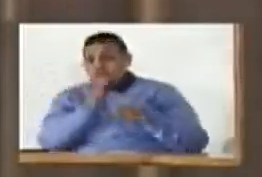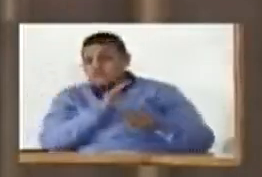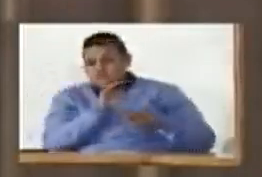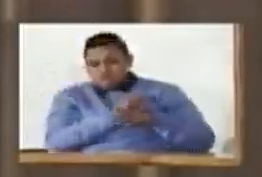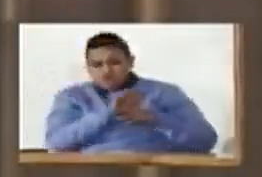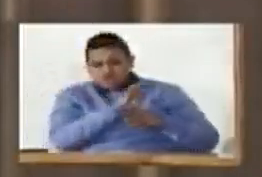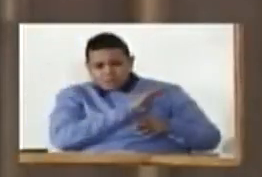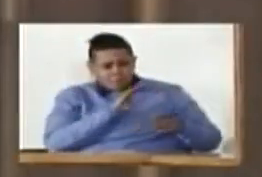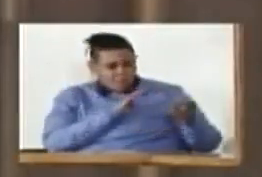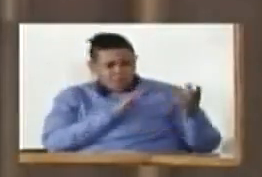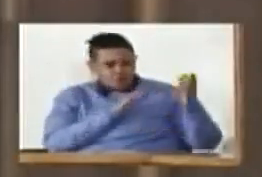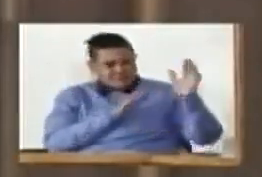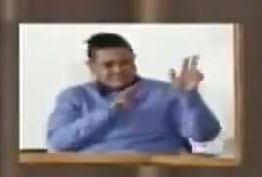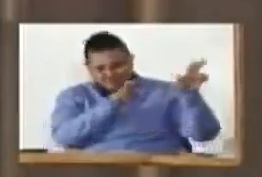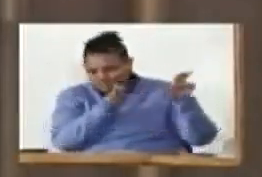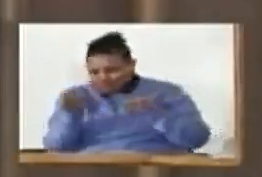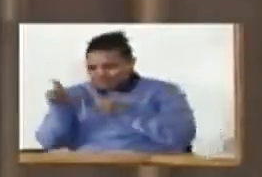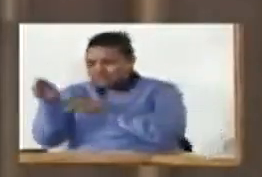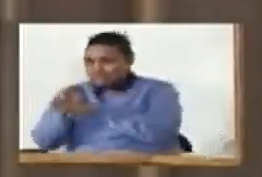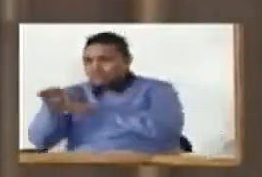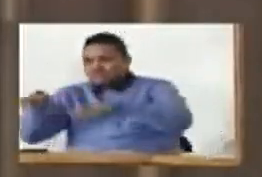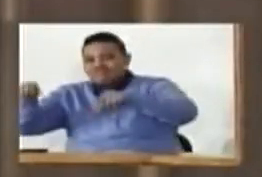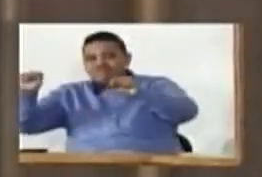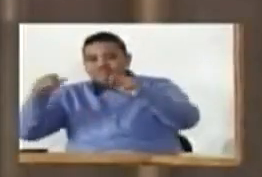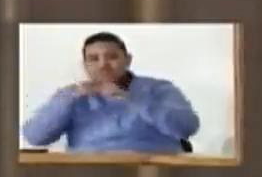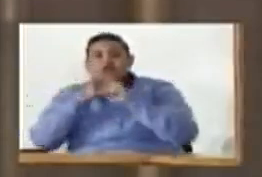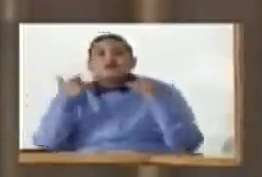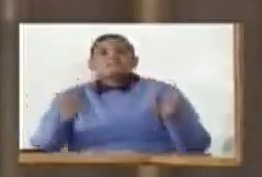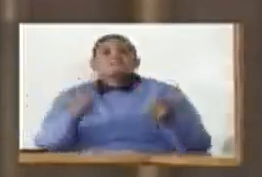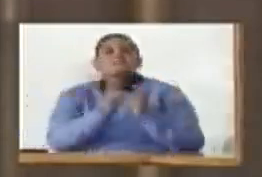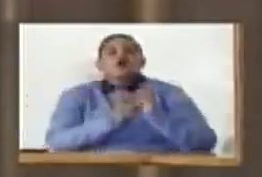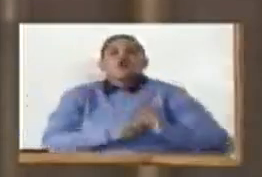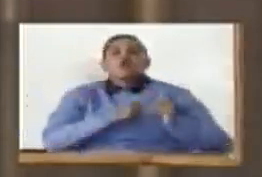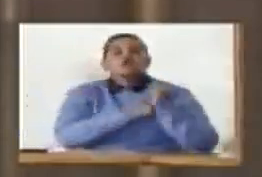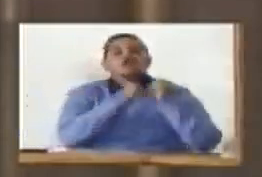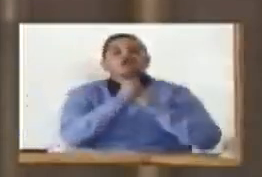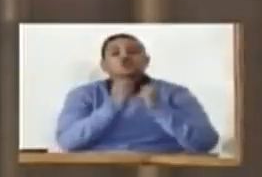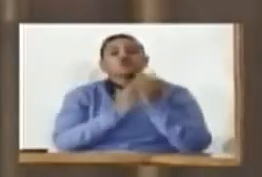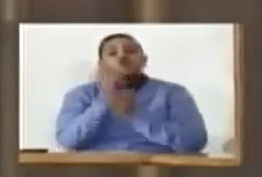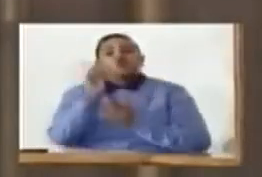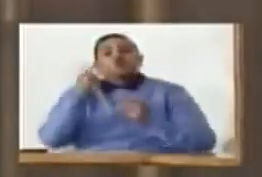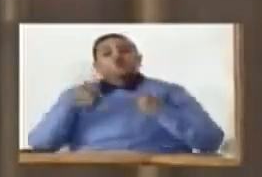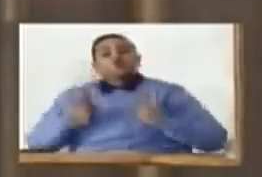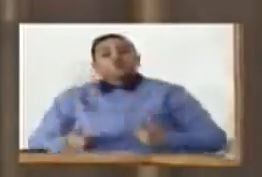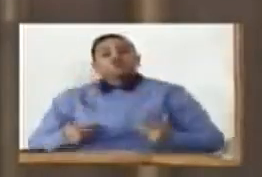to the ministry, and modernize the structures through which human services are provided.